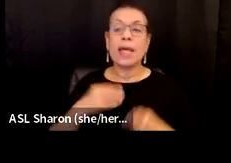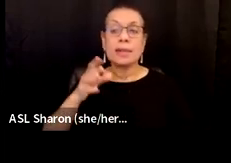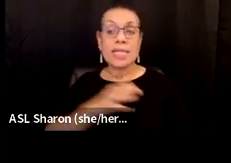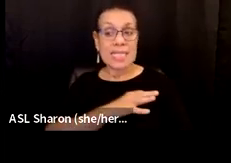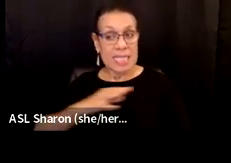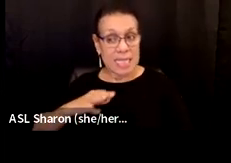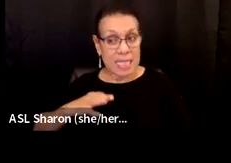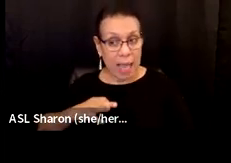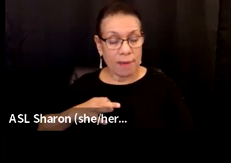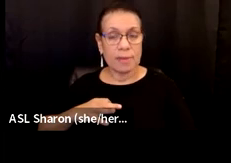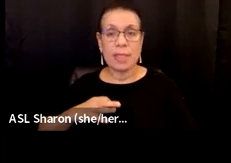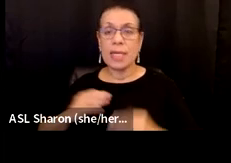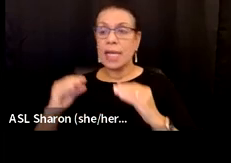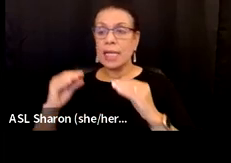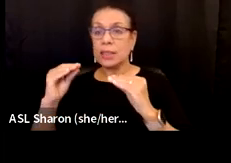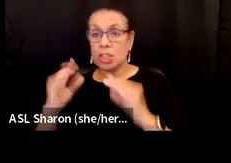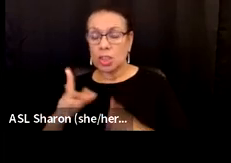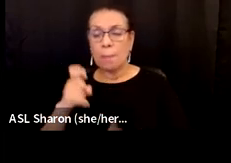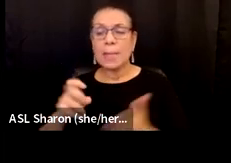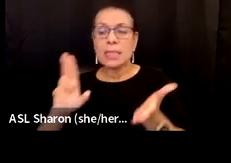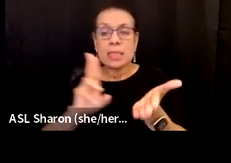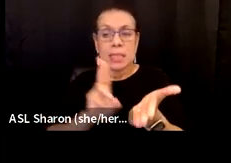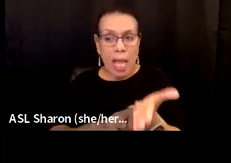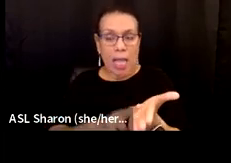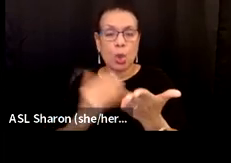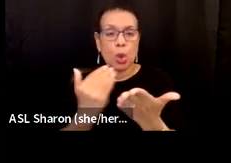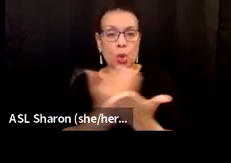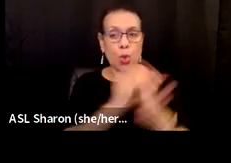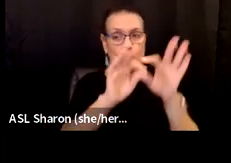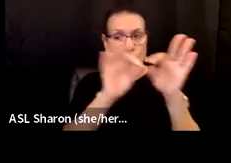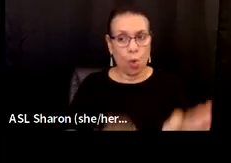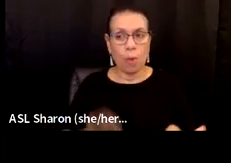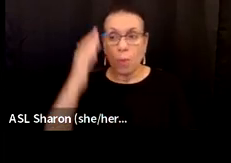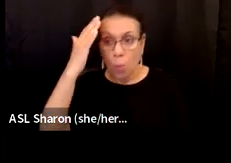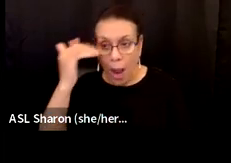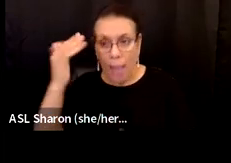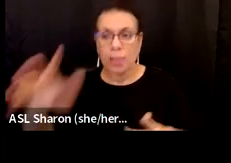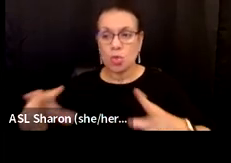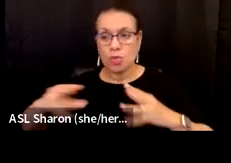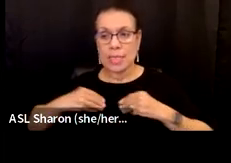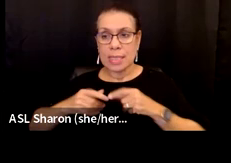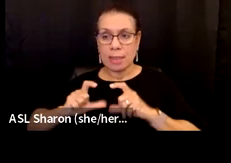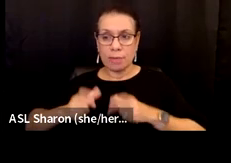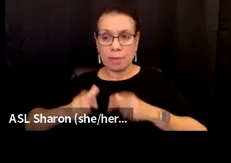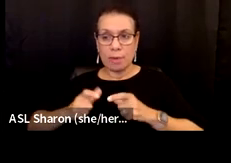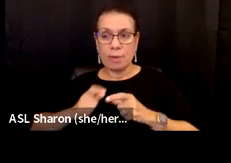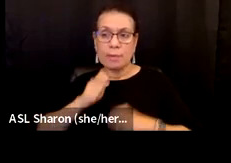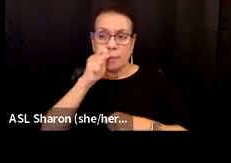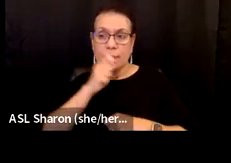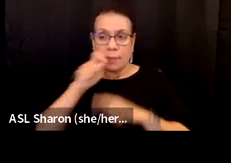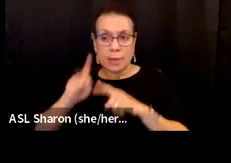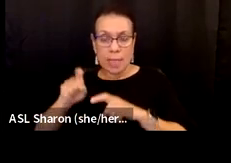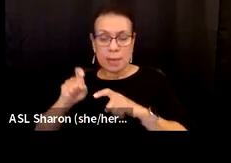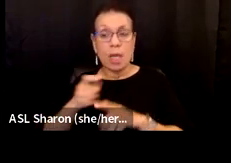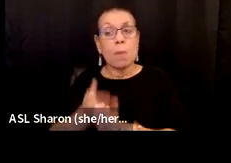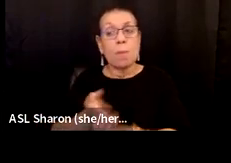sign a new opt-in form in order to receive at home rapid tests the consent form that parents previously